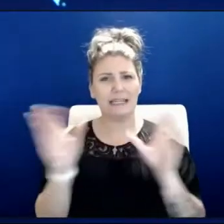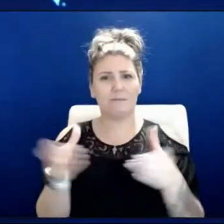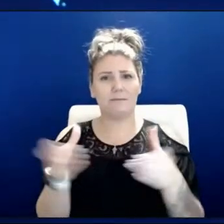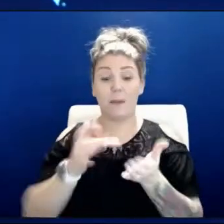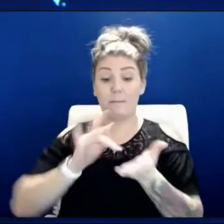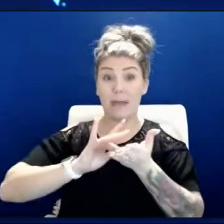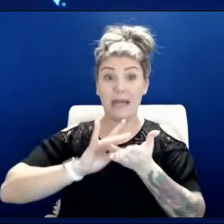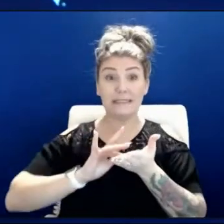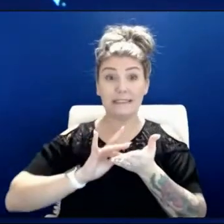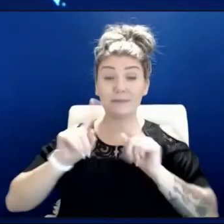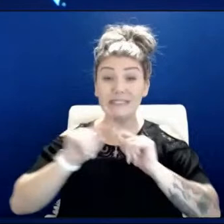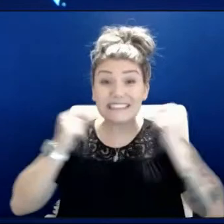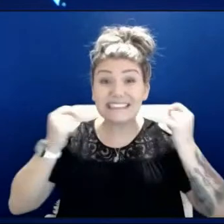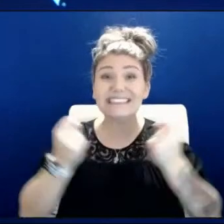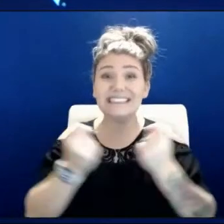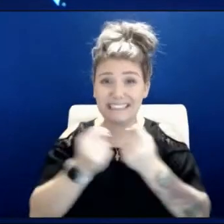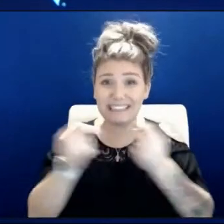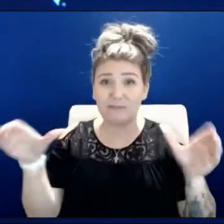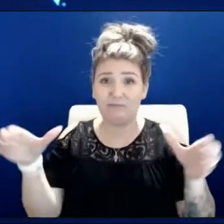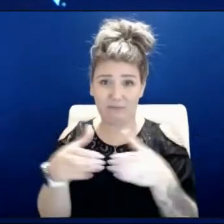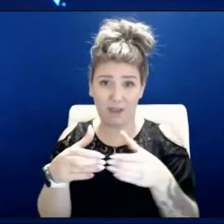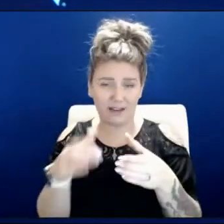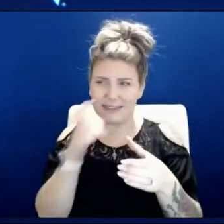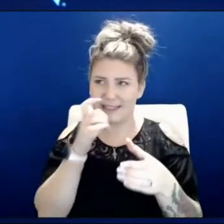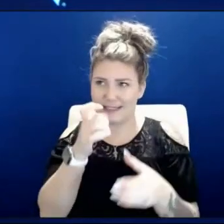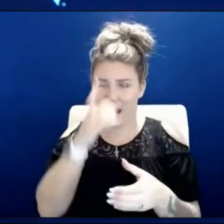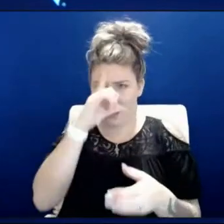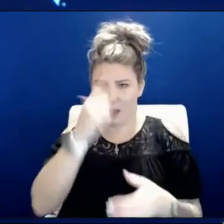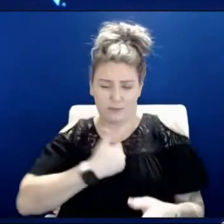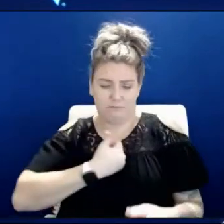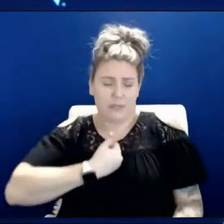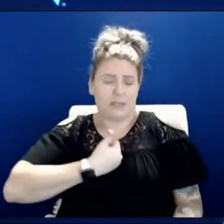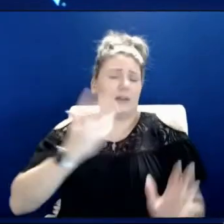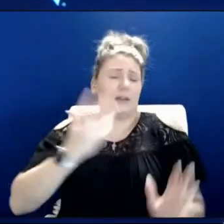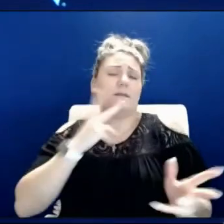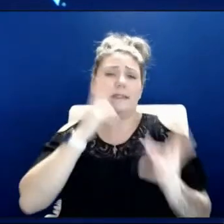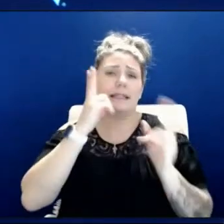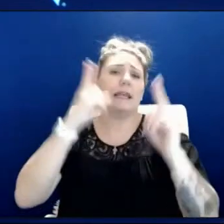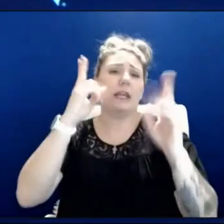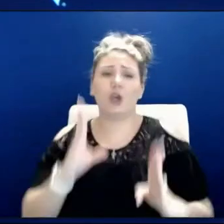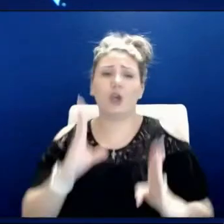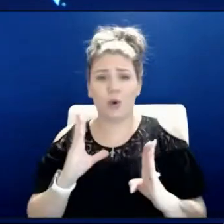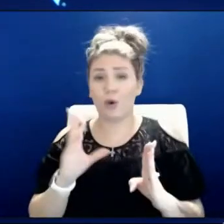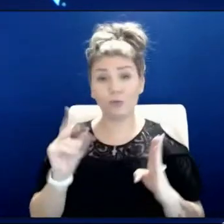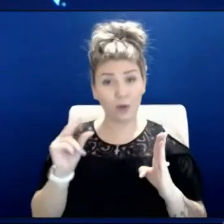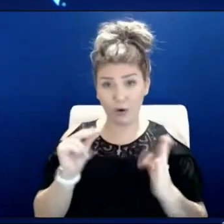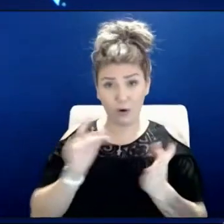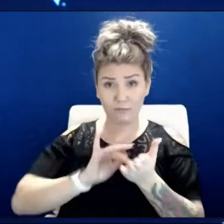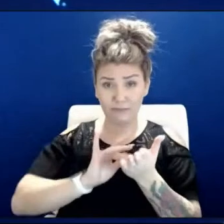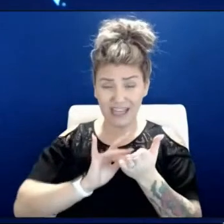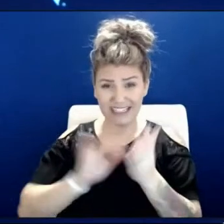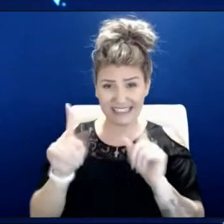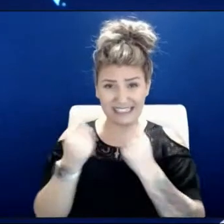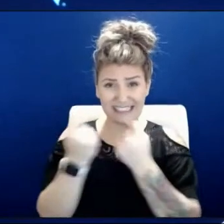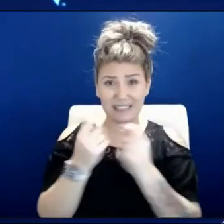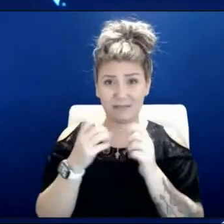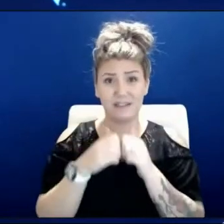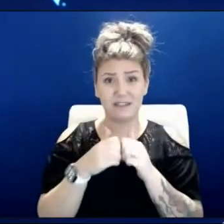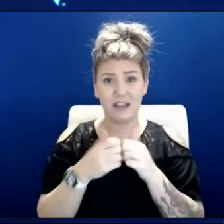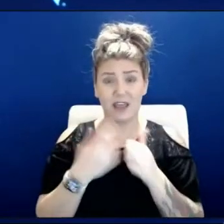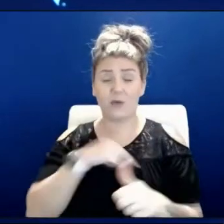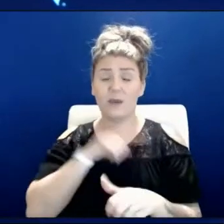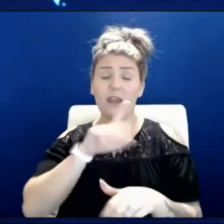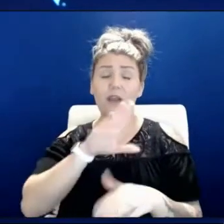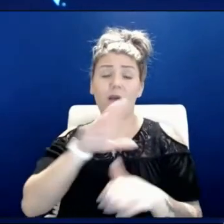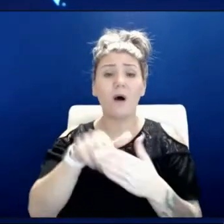sport. It's not up to one of us to try and be the hero all the time, right? Mm-hmm. Medicine is a team sport. We all have to block and tackle, and if we